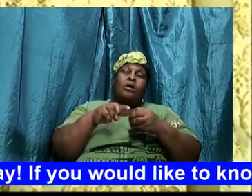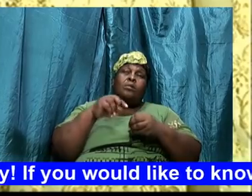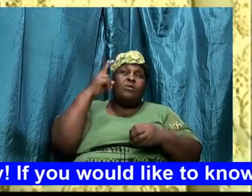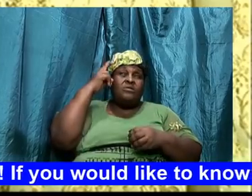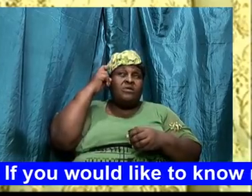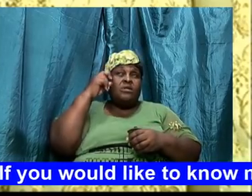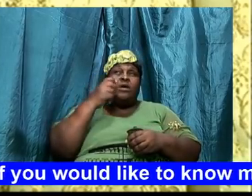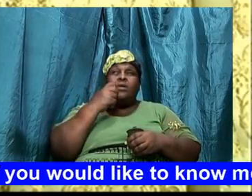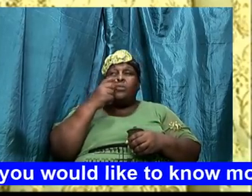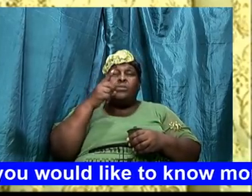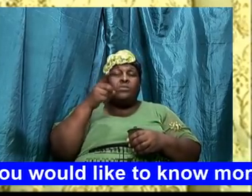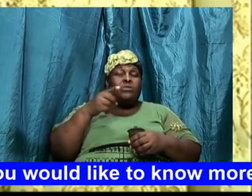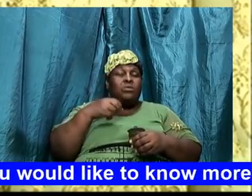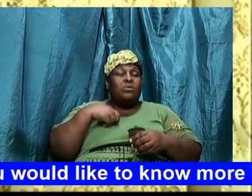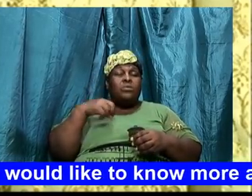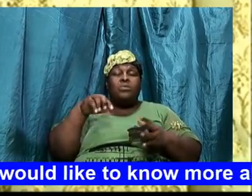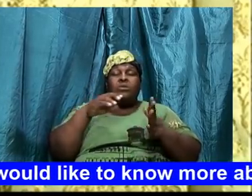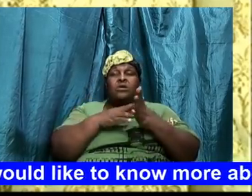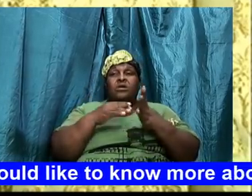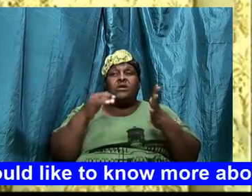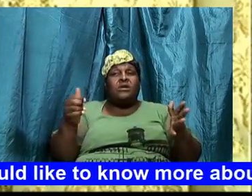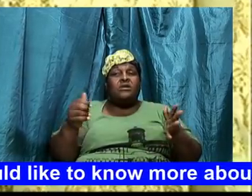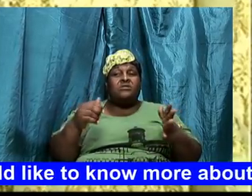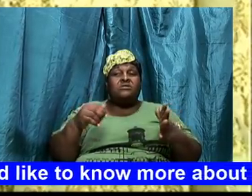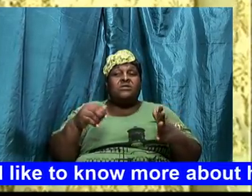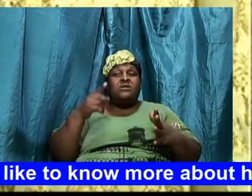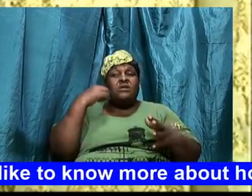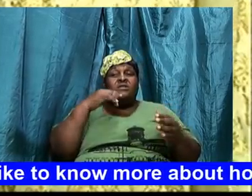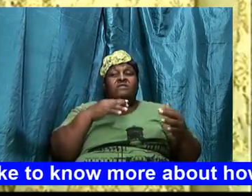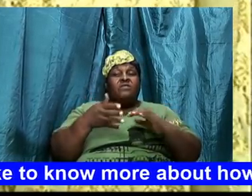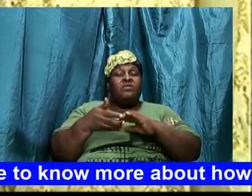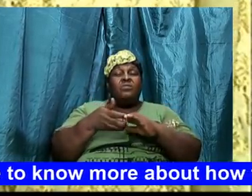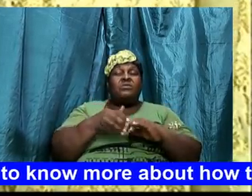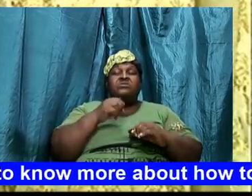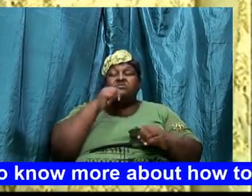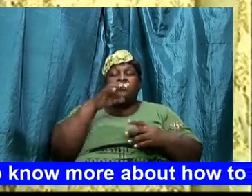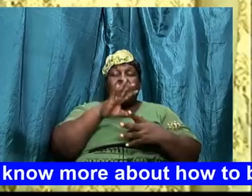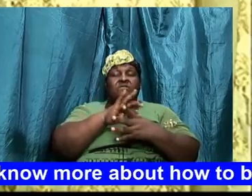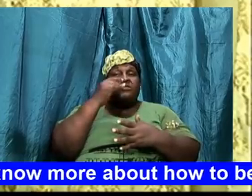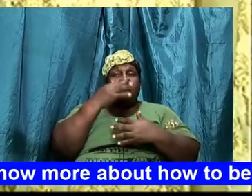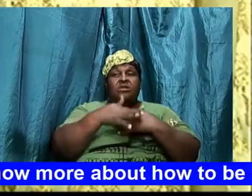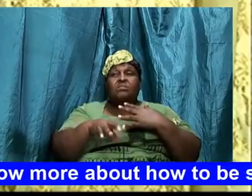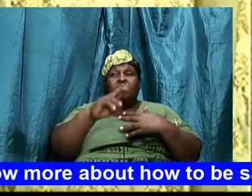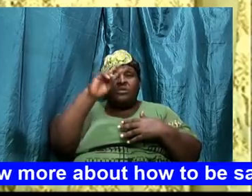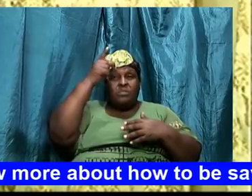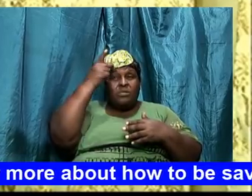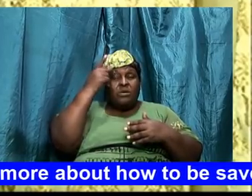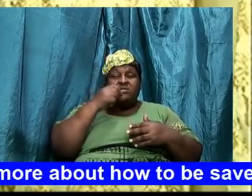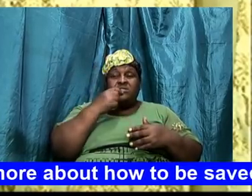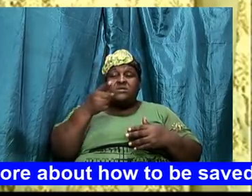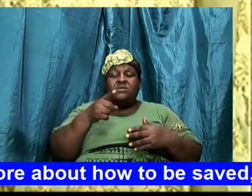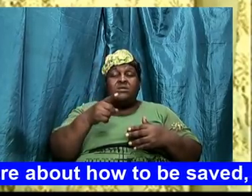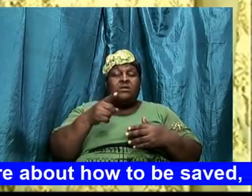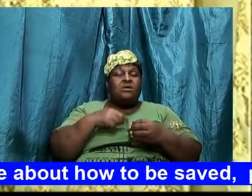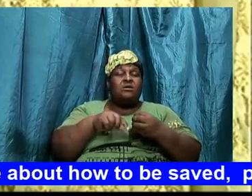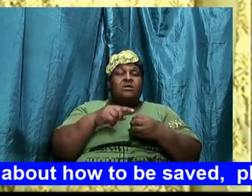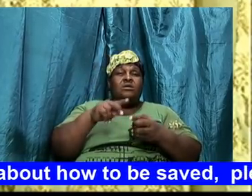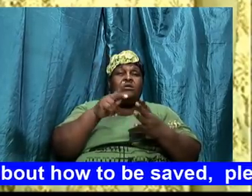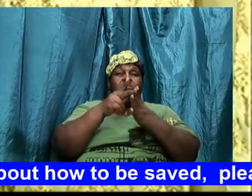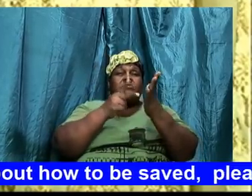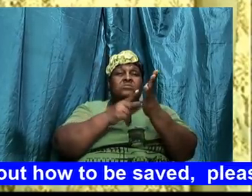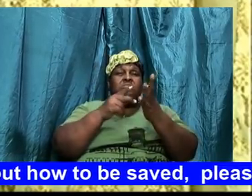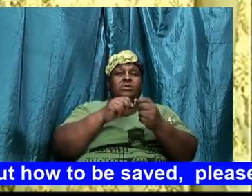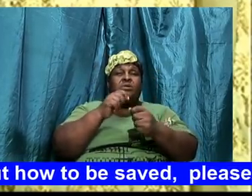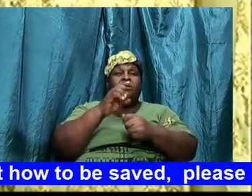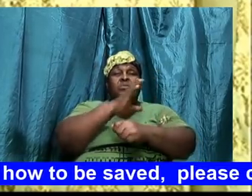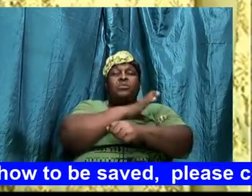and who it is that we are up against. For we wrestle not against flesh and blood, the apostle said, but against principalities and